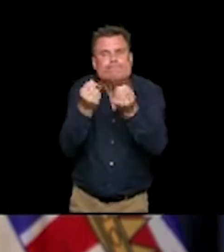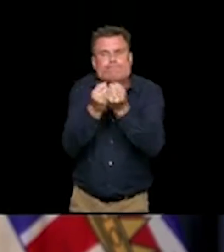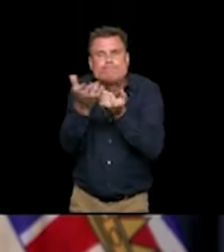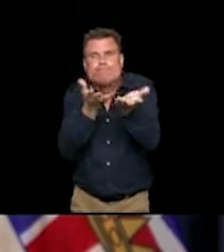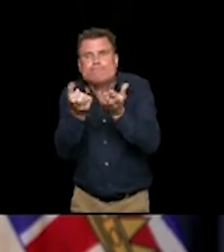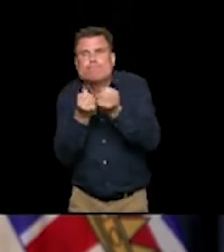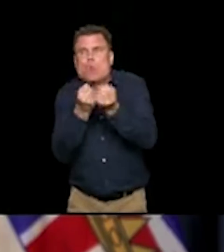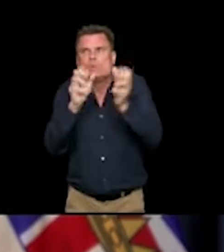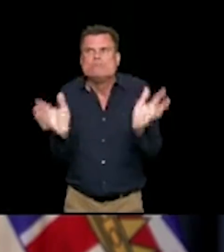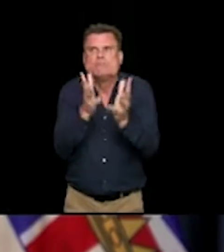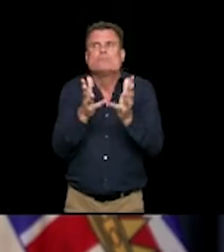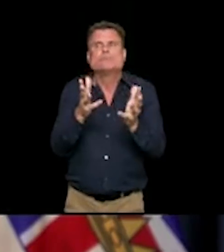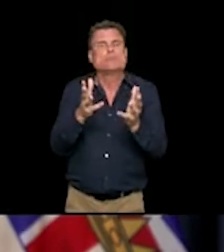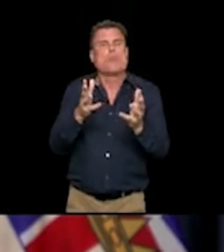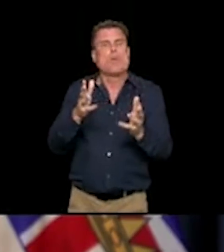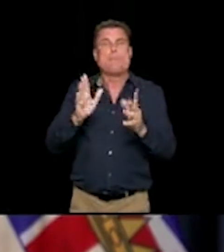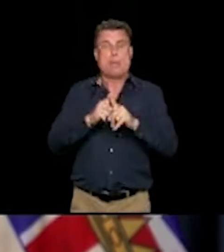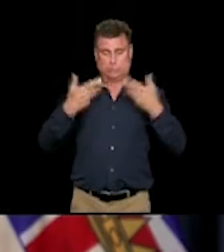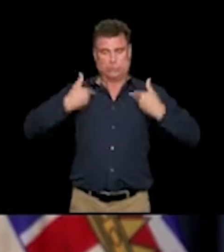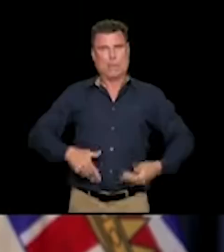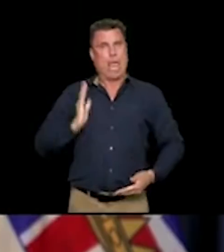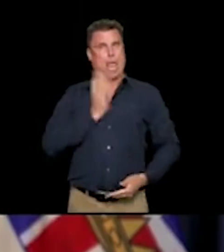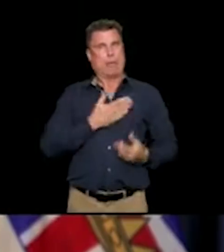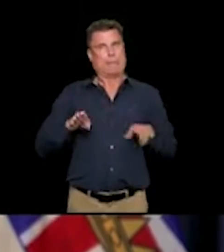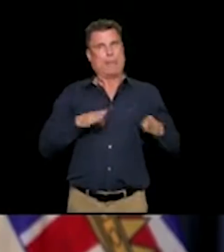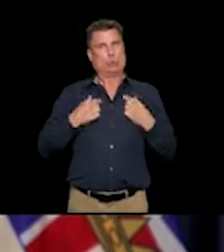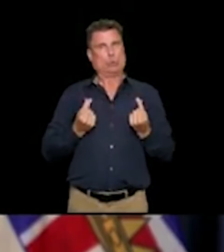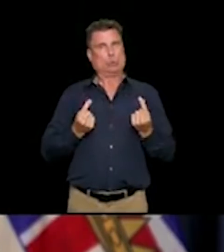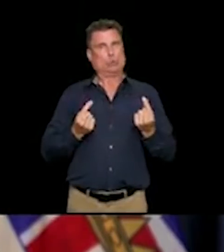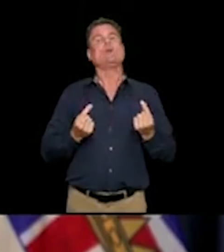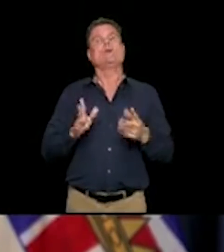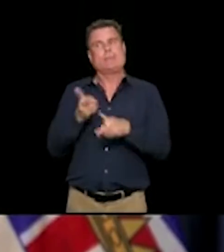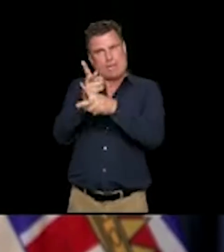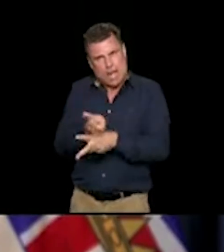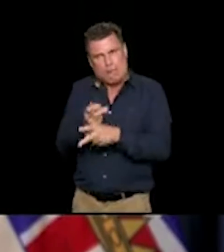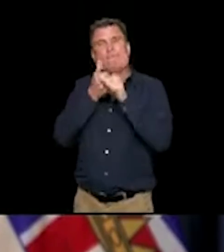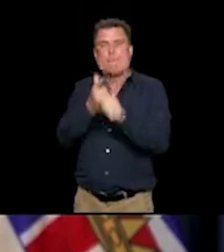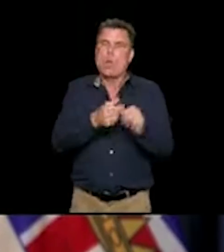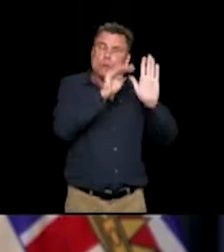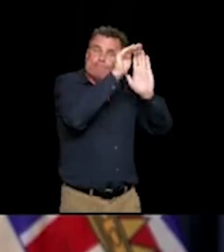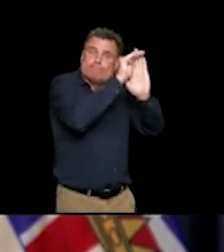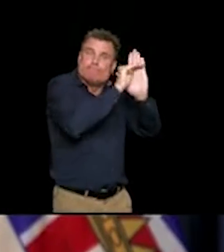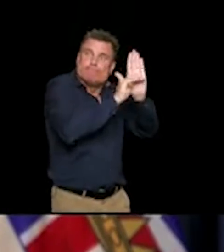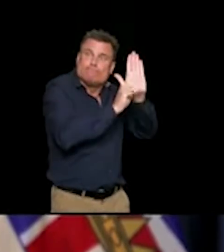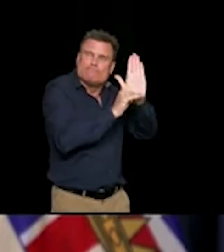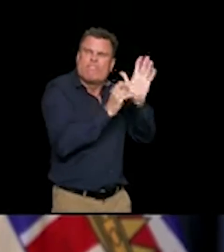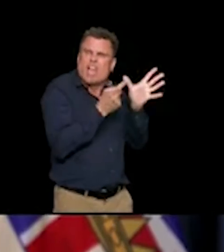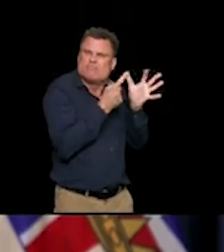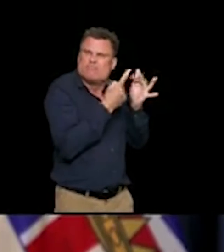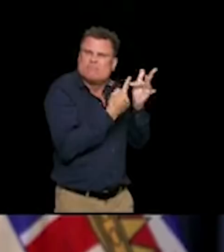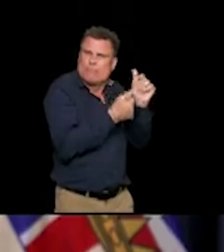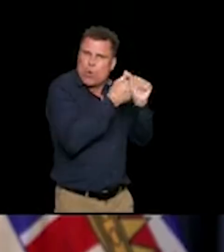our behavior as we find out risk situations. And we've been doing that, and we need to continue doing that, all of